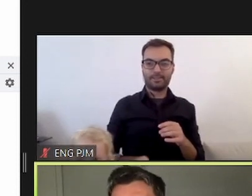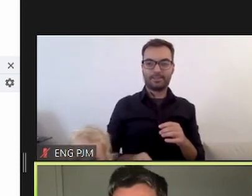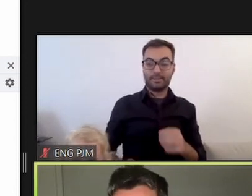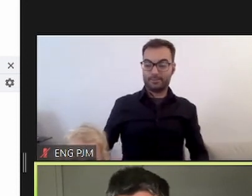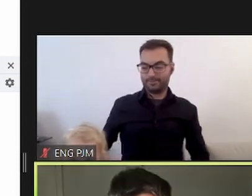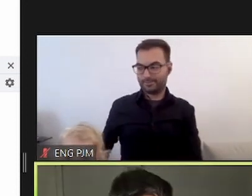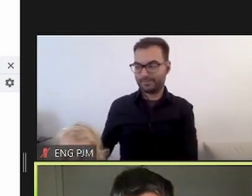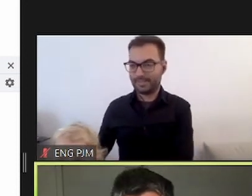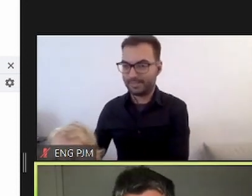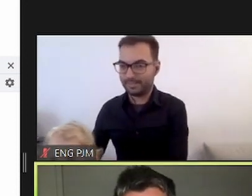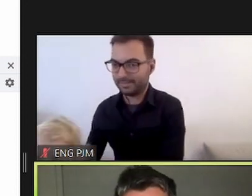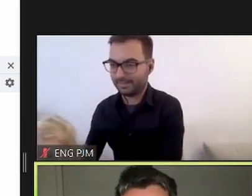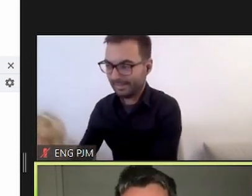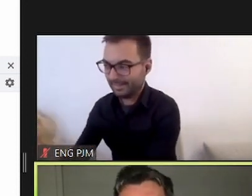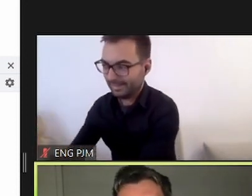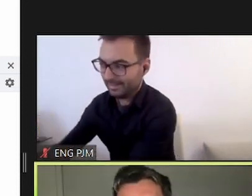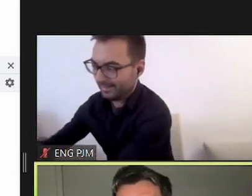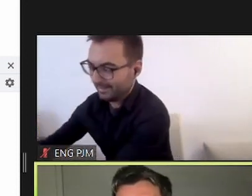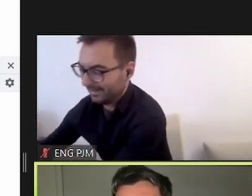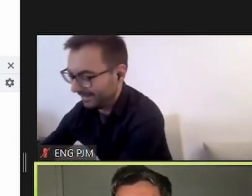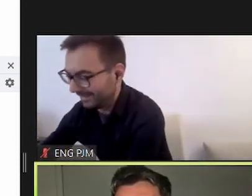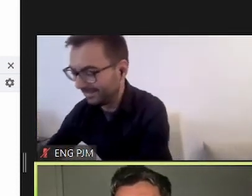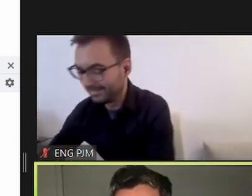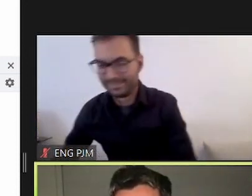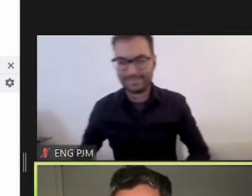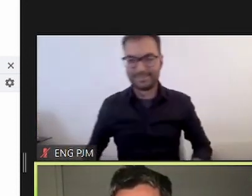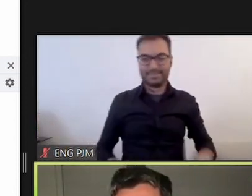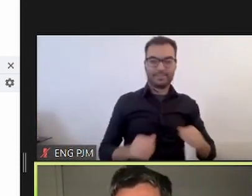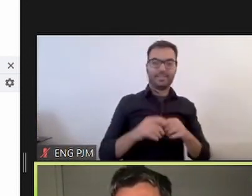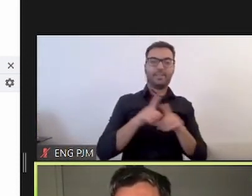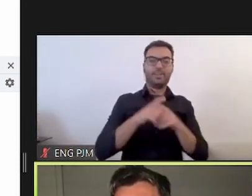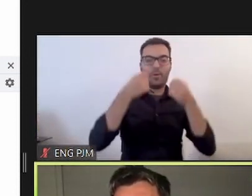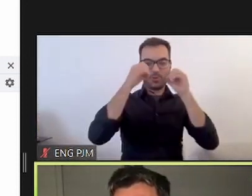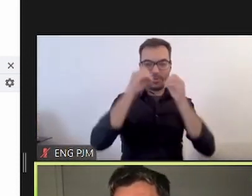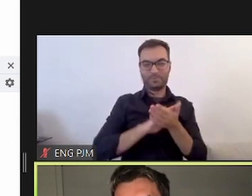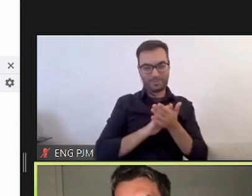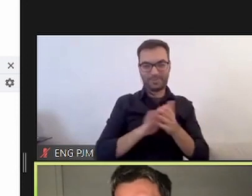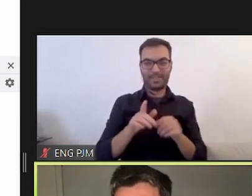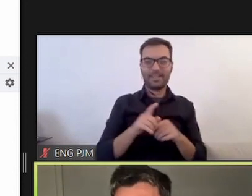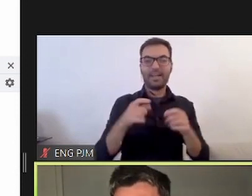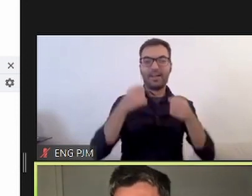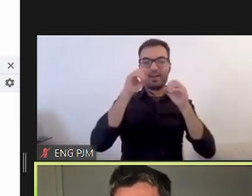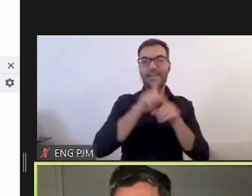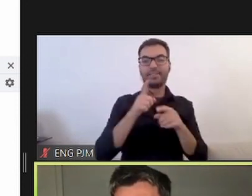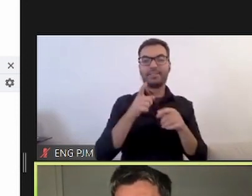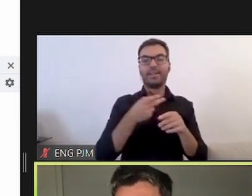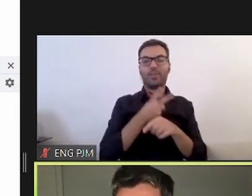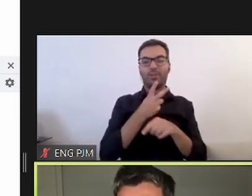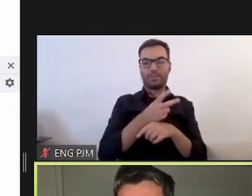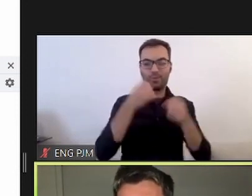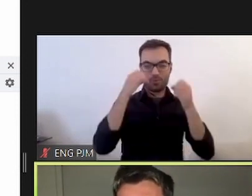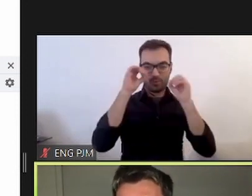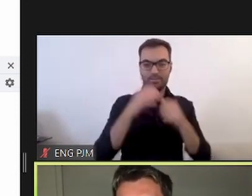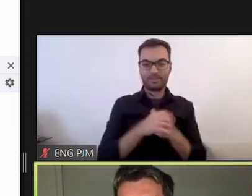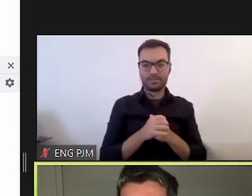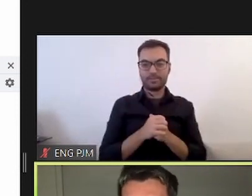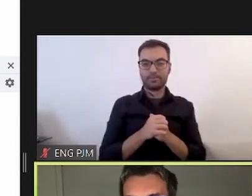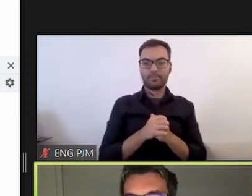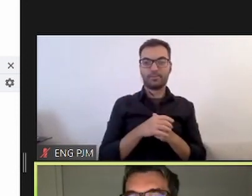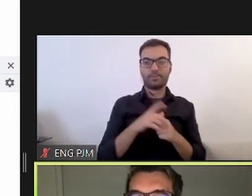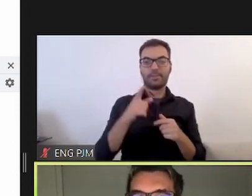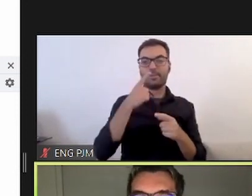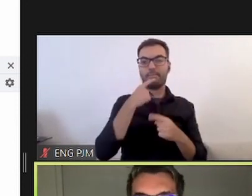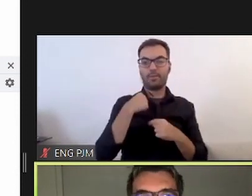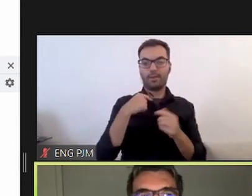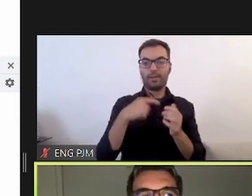sorry, this is a very short meeting, but also in the Google, there is also accessibility. Accessibility, which tell